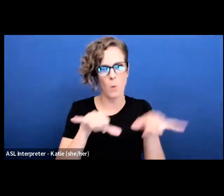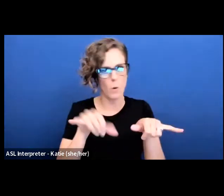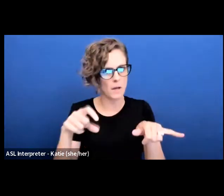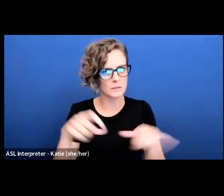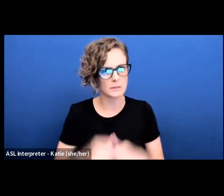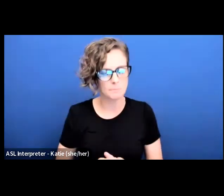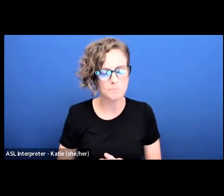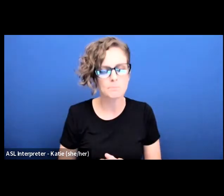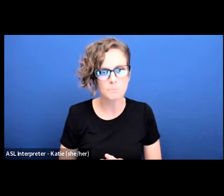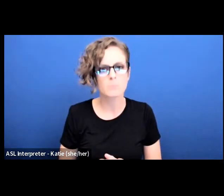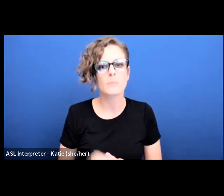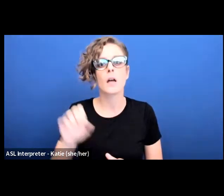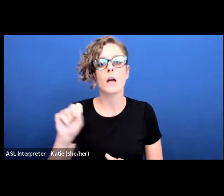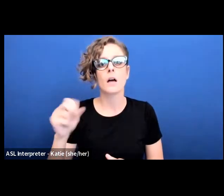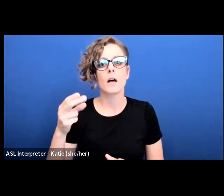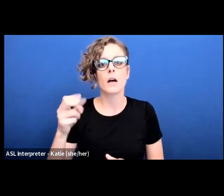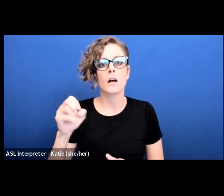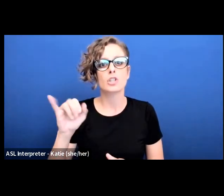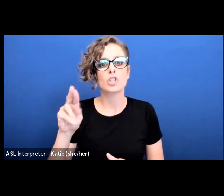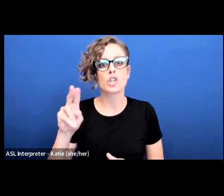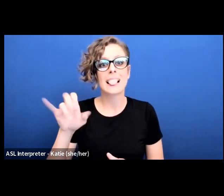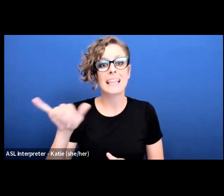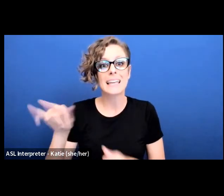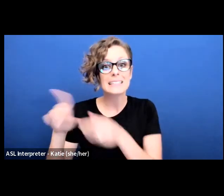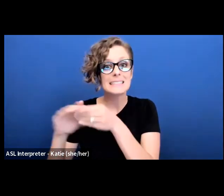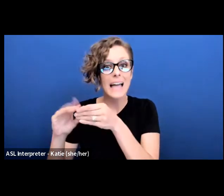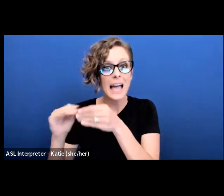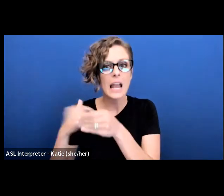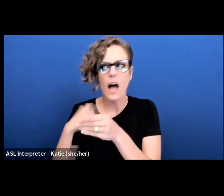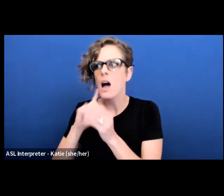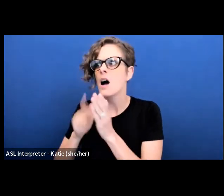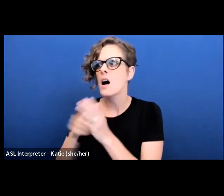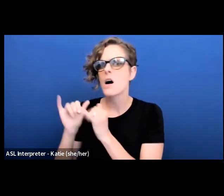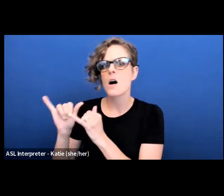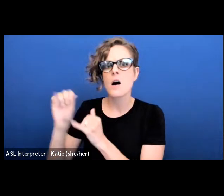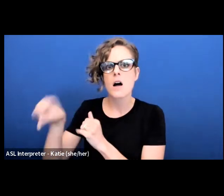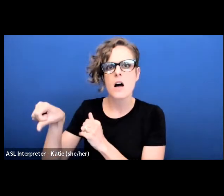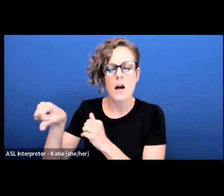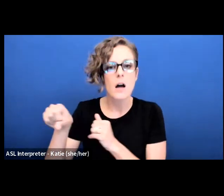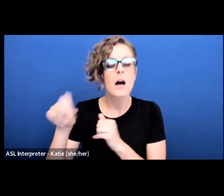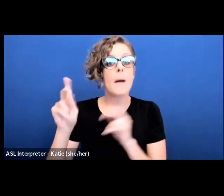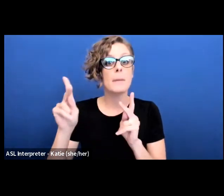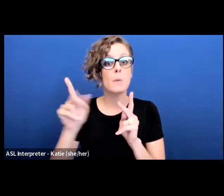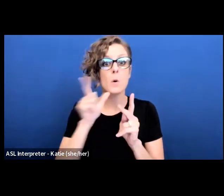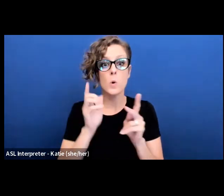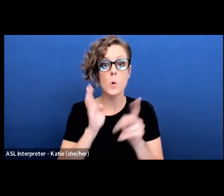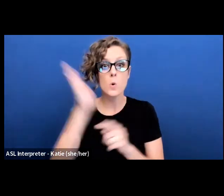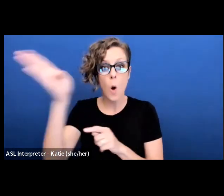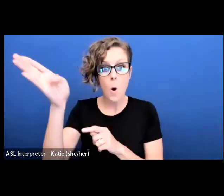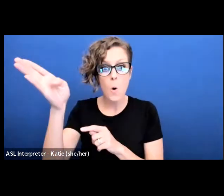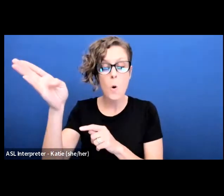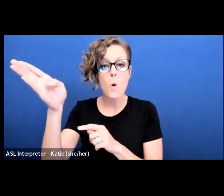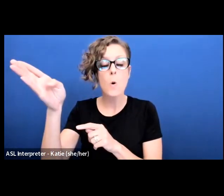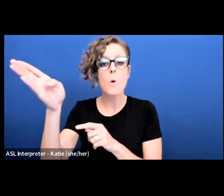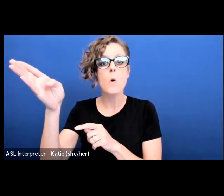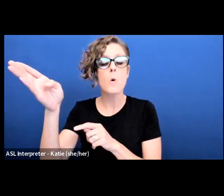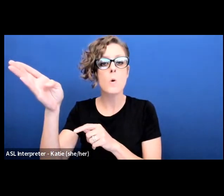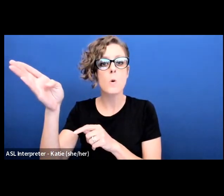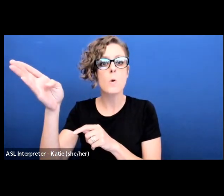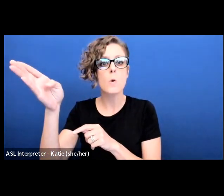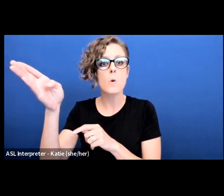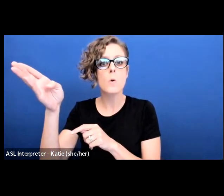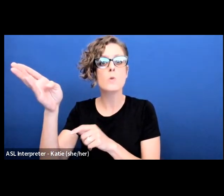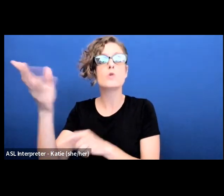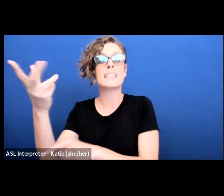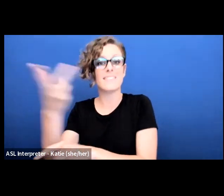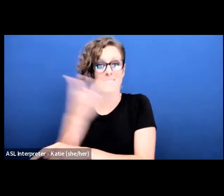of the things I heard Shirley say was the people who go and get the vaccine need to show